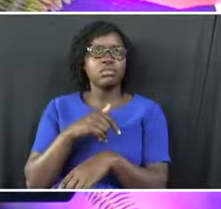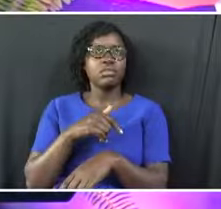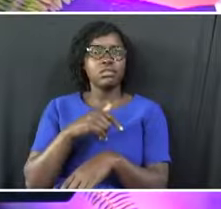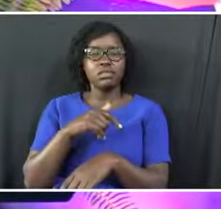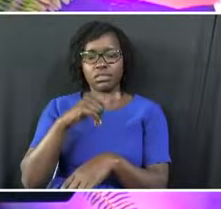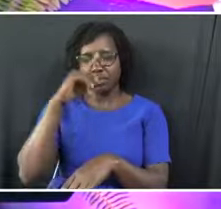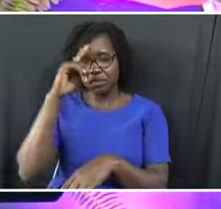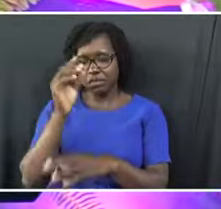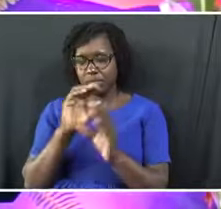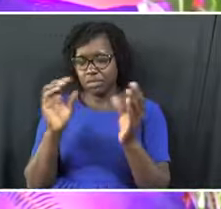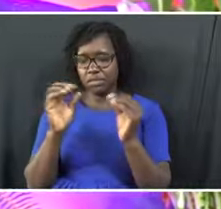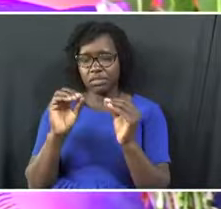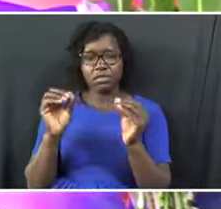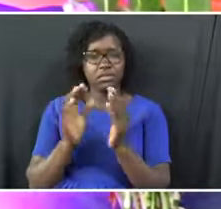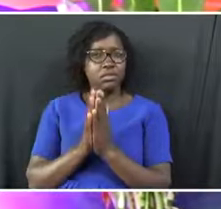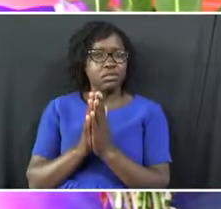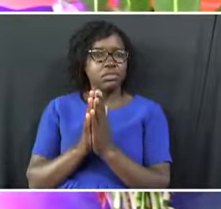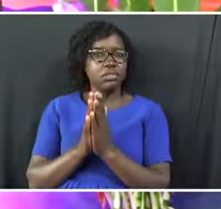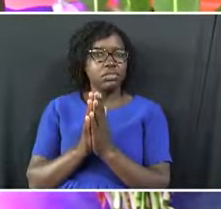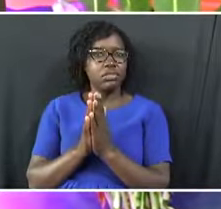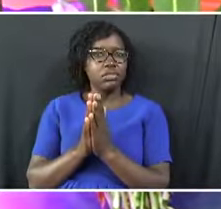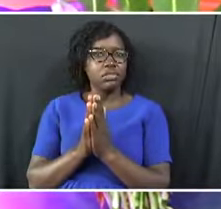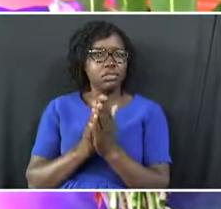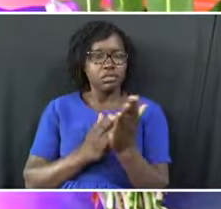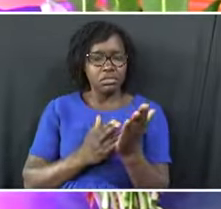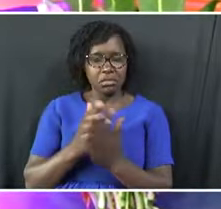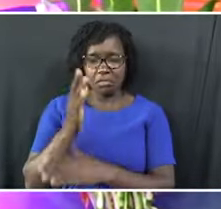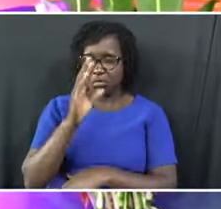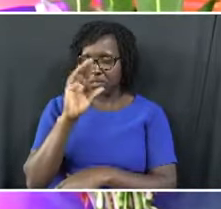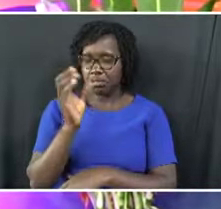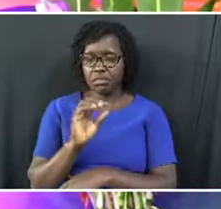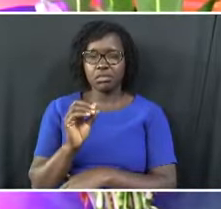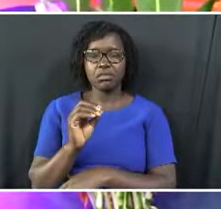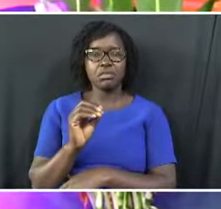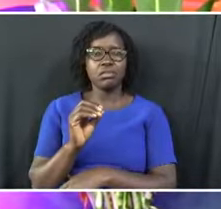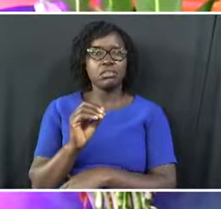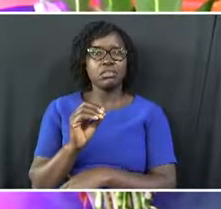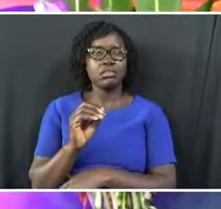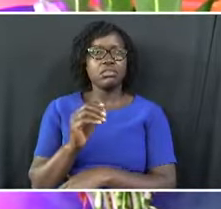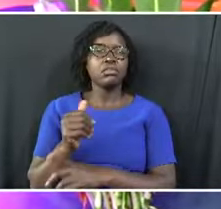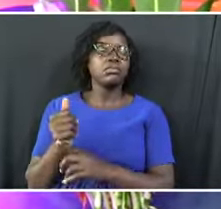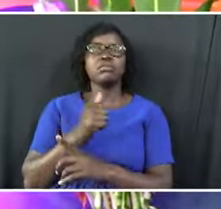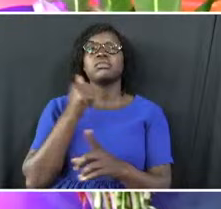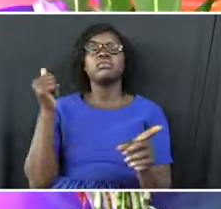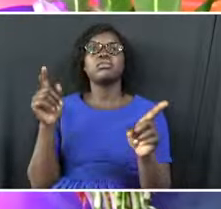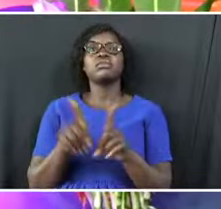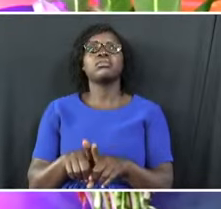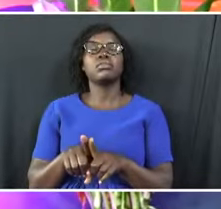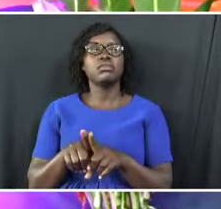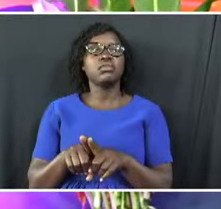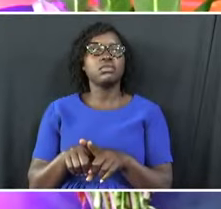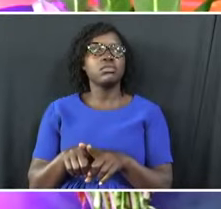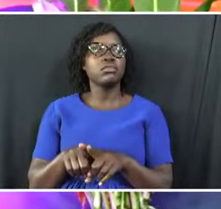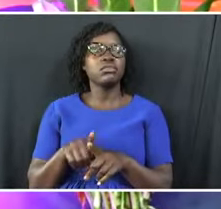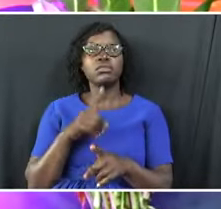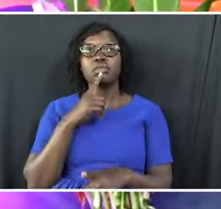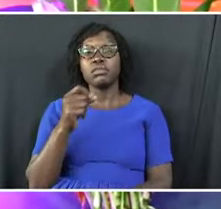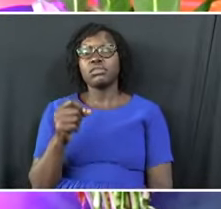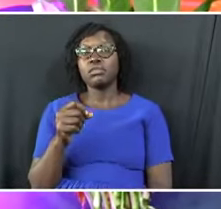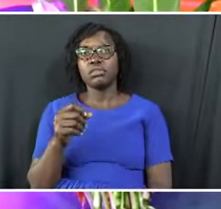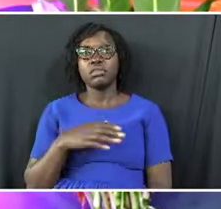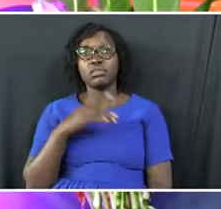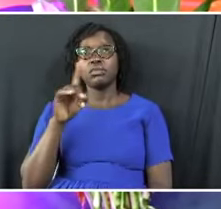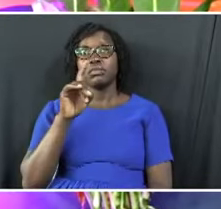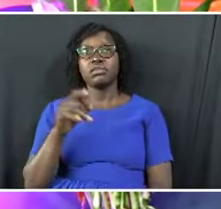disrespected and we are dishonored and we are rejected. So my question to us